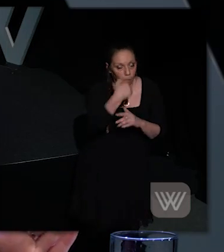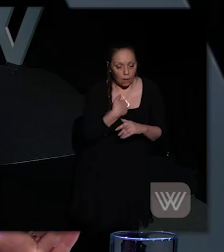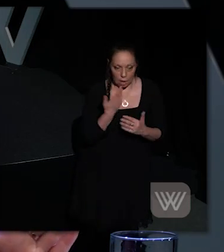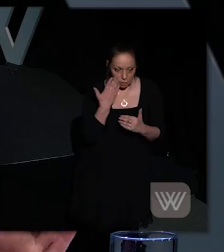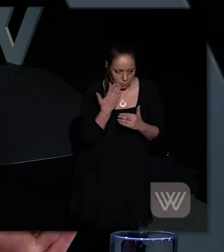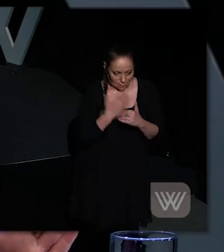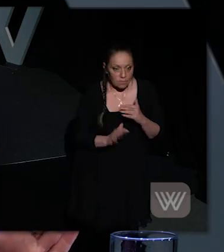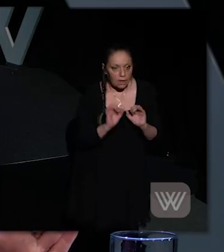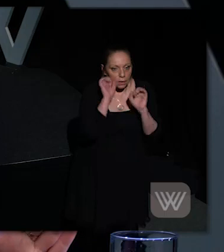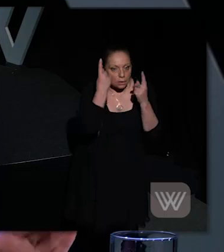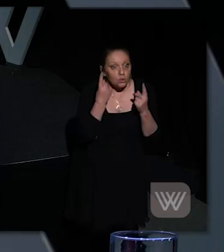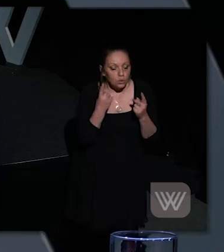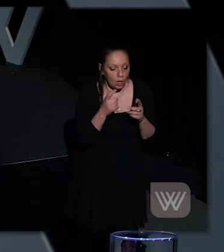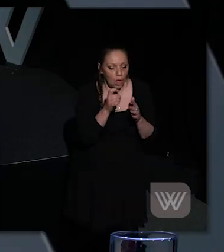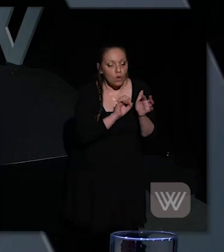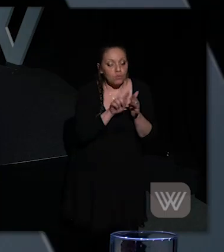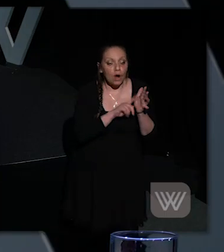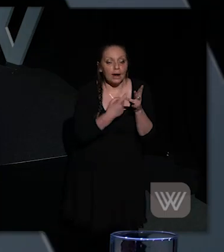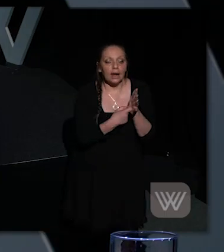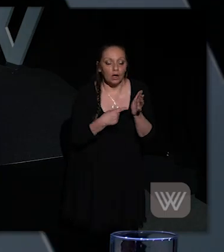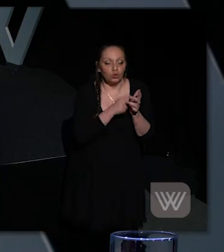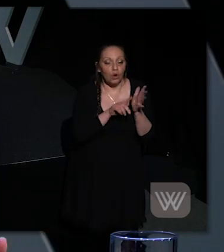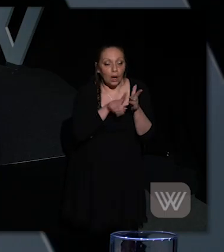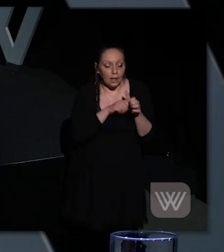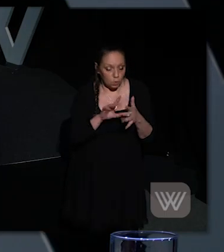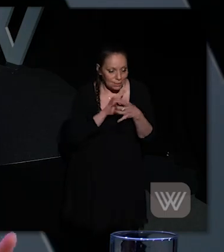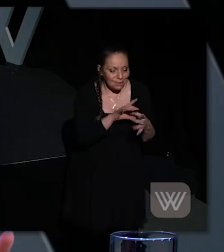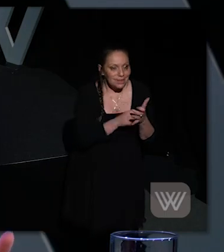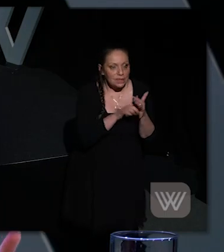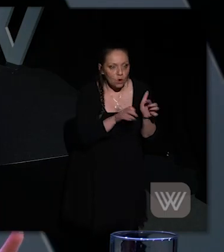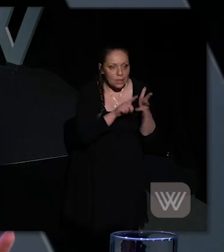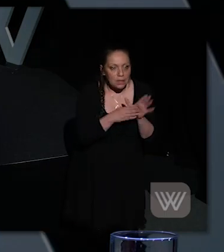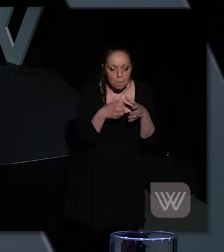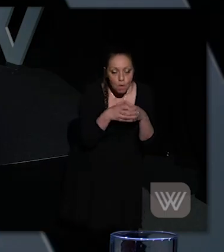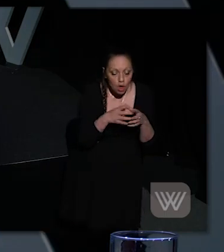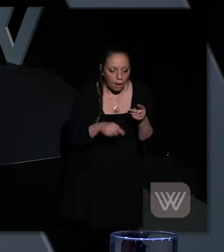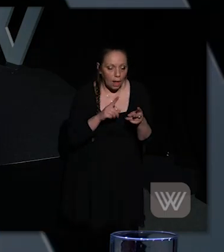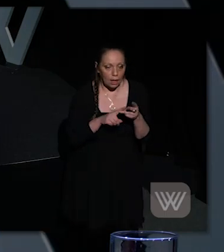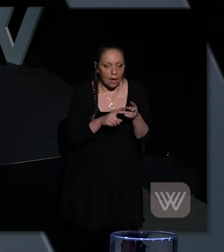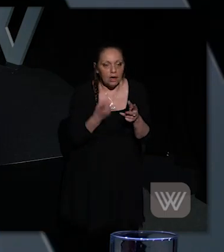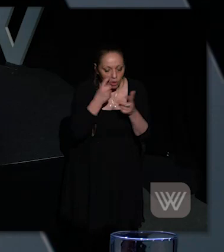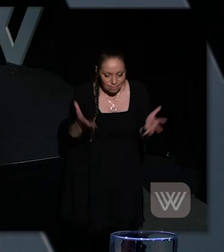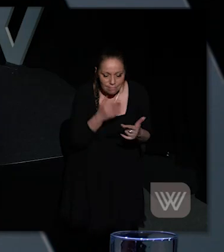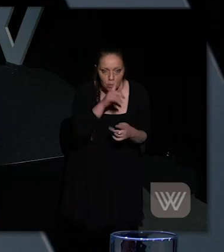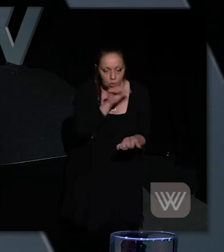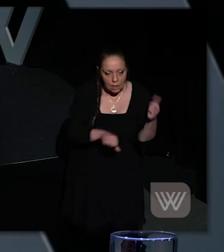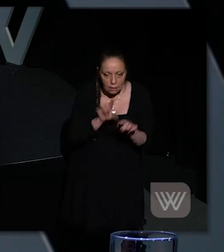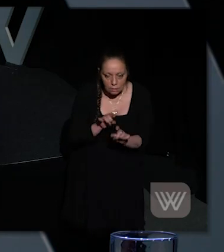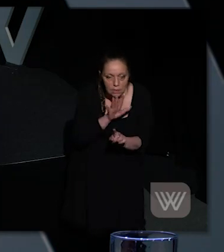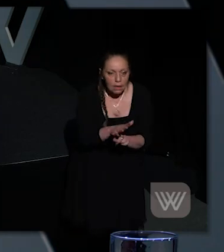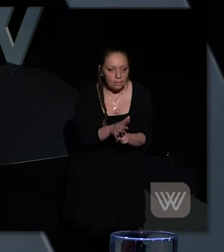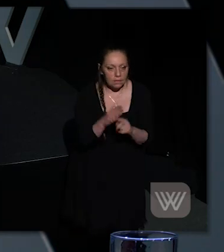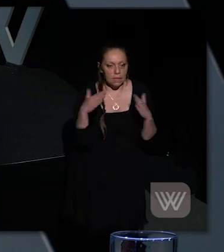understand that predator trolling was linked to terrorism, that it was linked to murder, that it was linked to incitement to suicide, that it was linked to domestic violence,